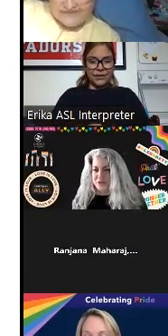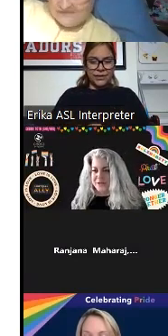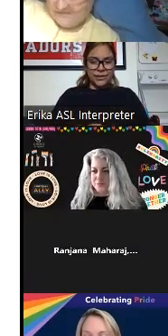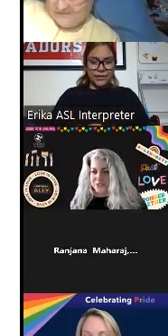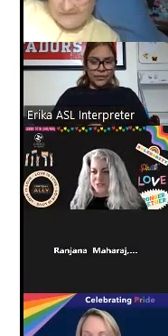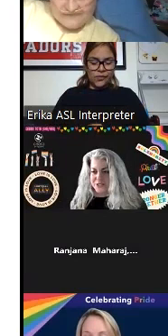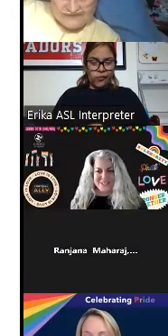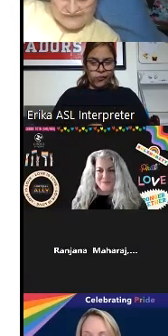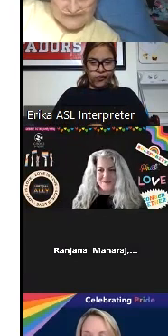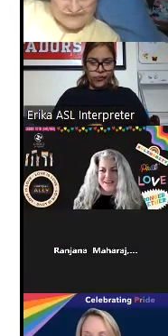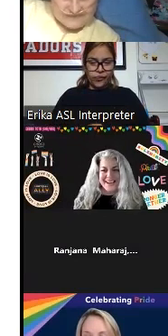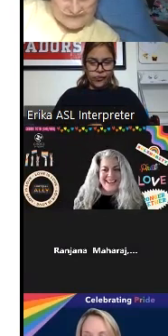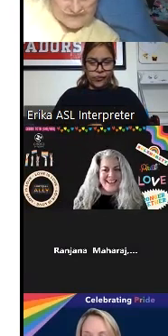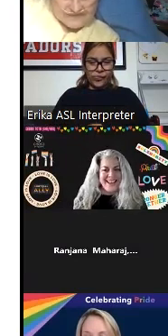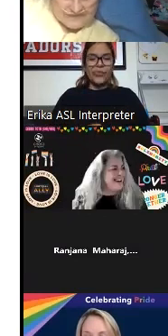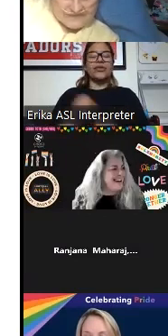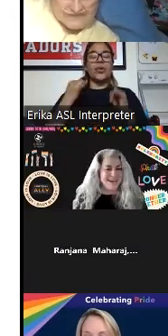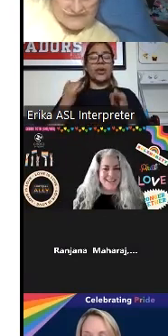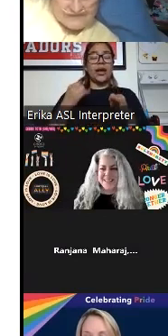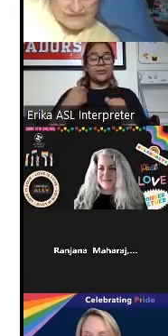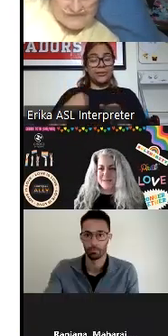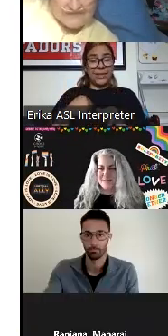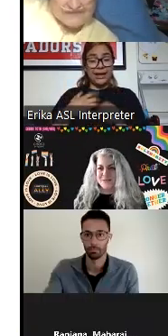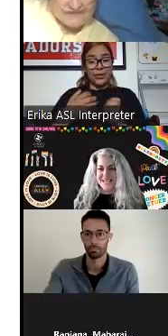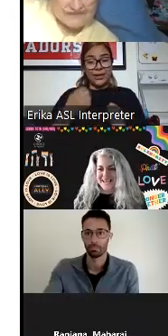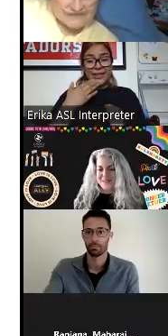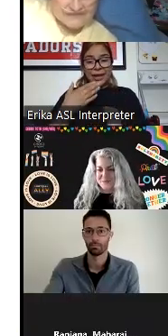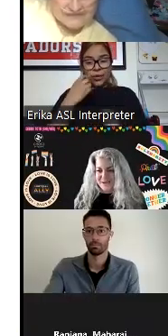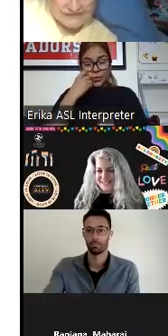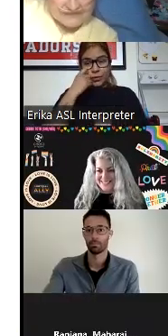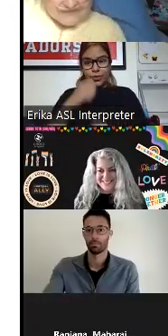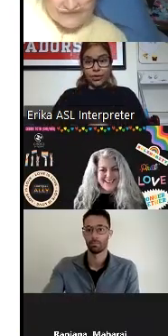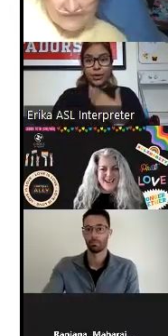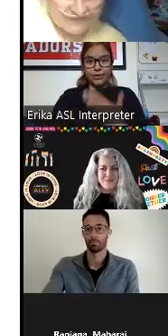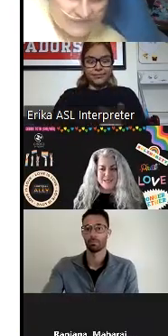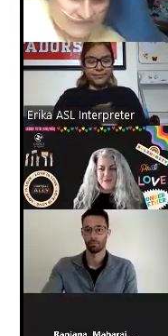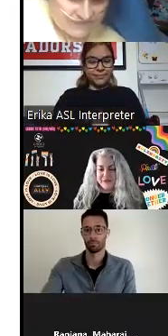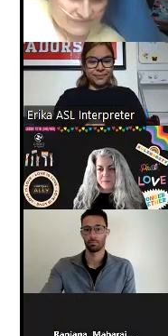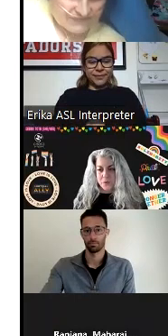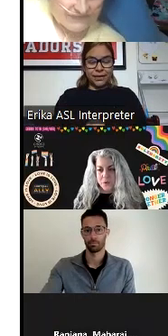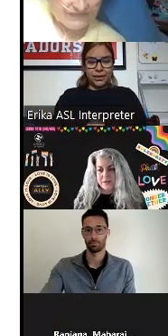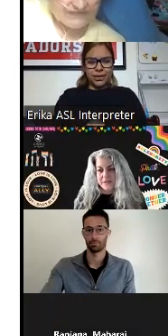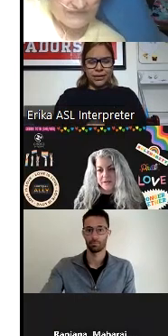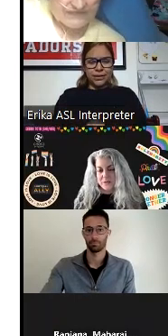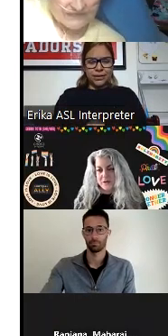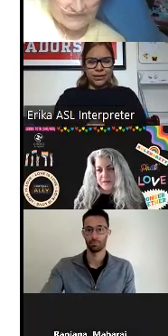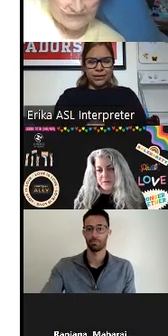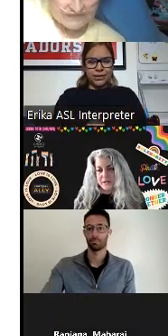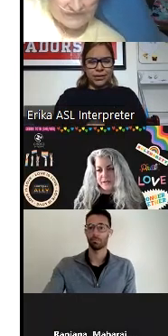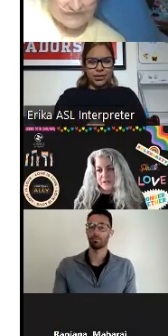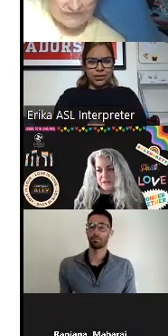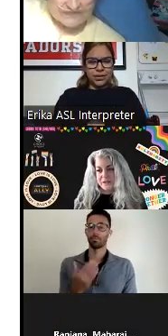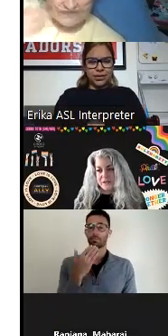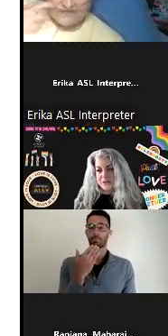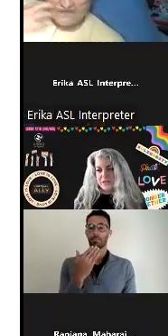of the Transportation Subcommittee, I want to thank Michelle for taking the reins. It's very important in our work that